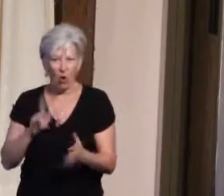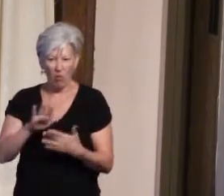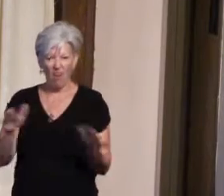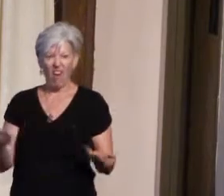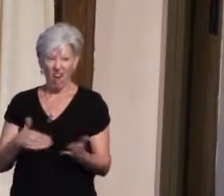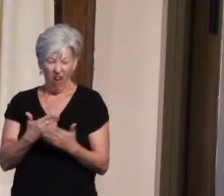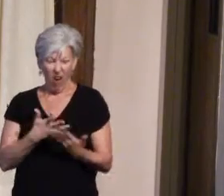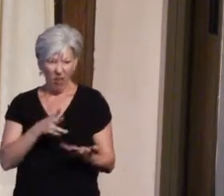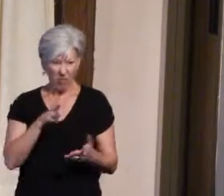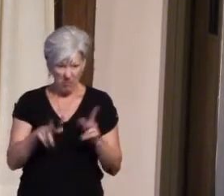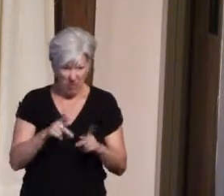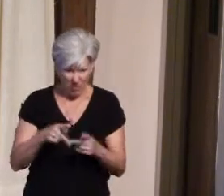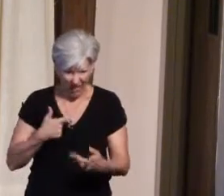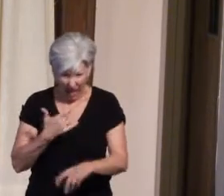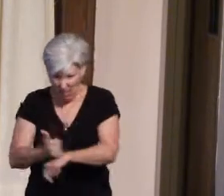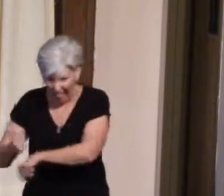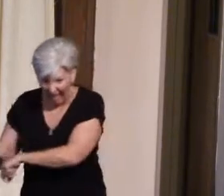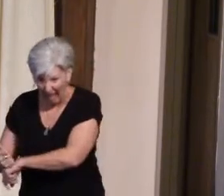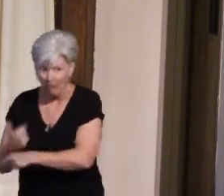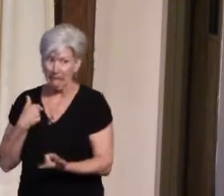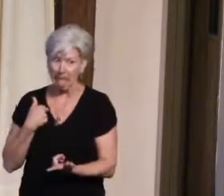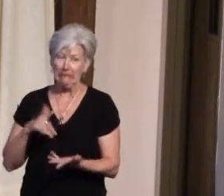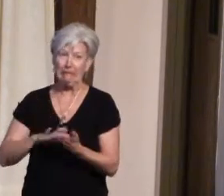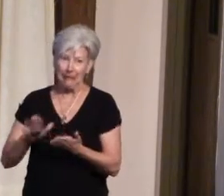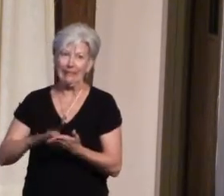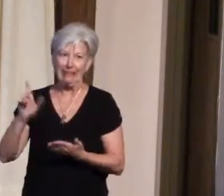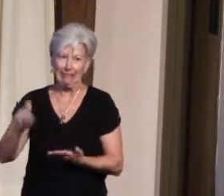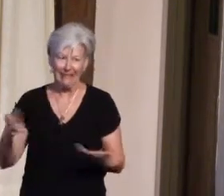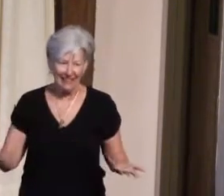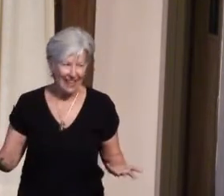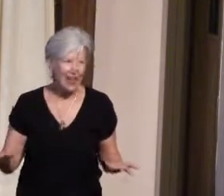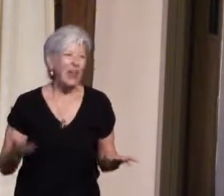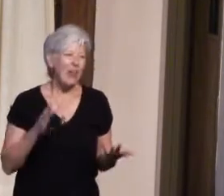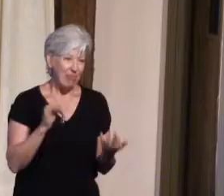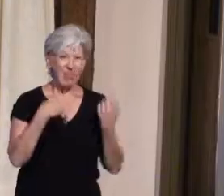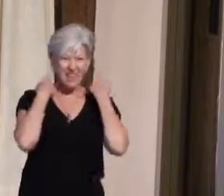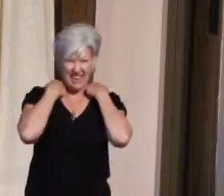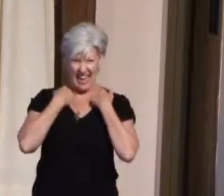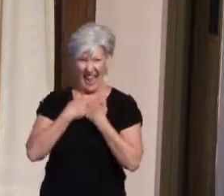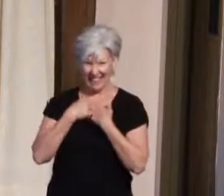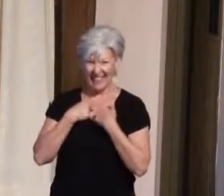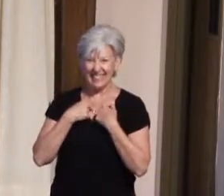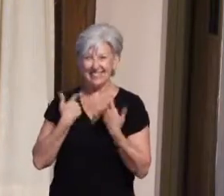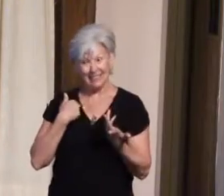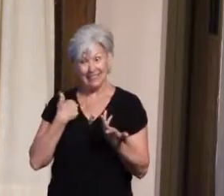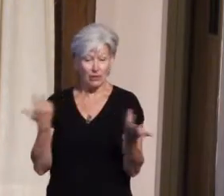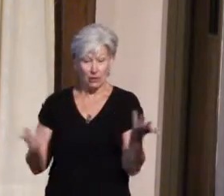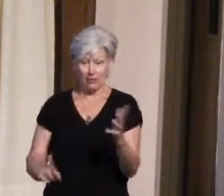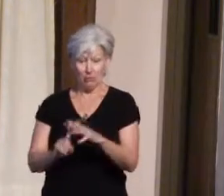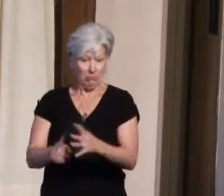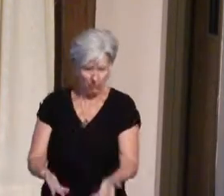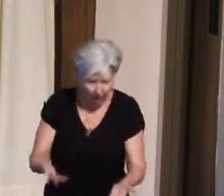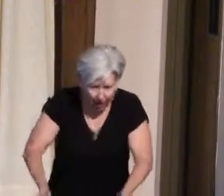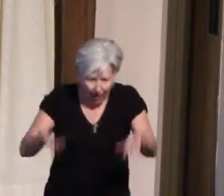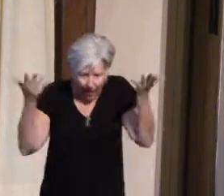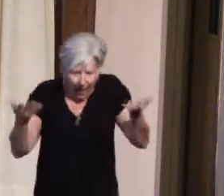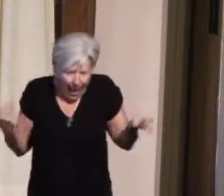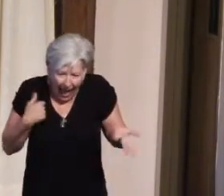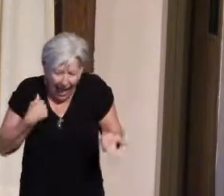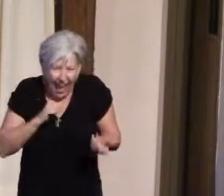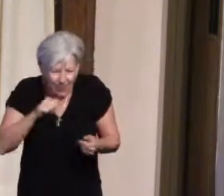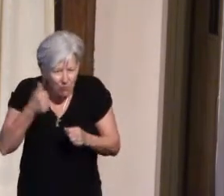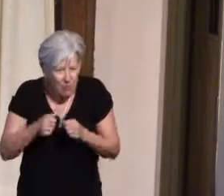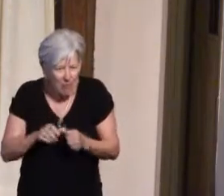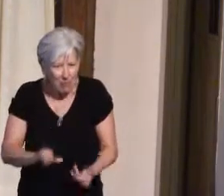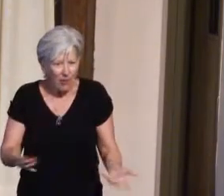it could be that I actually put them where they showed up, but I don't know. I don't remember doing that. Anyway, I don't usually count those things as blessings because those